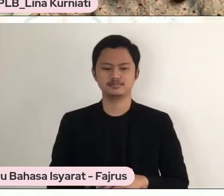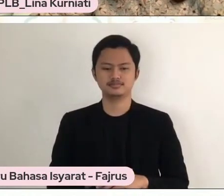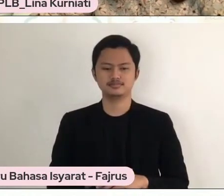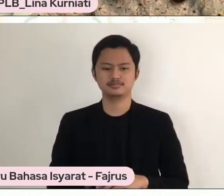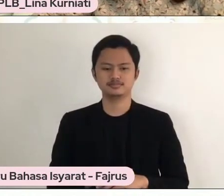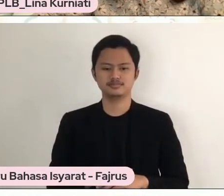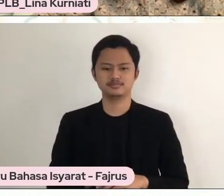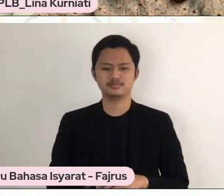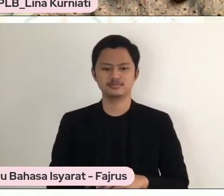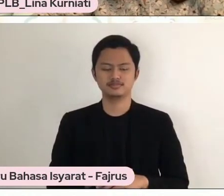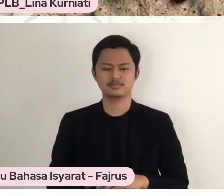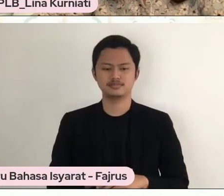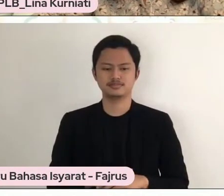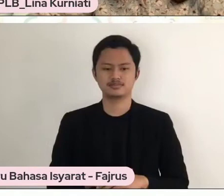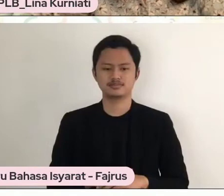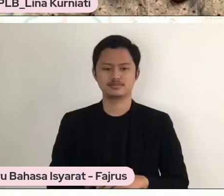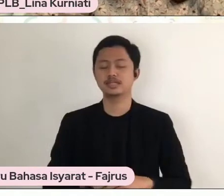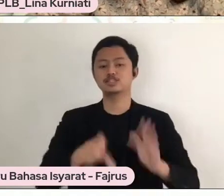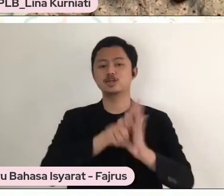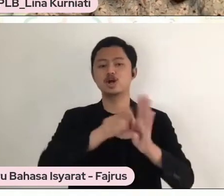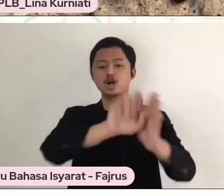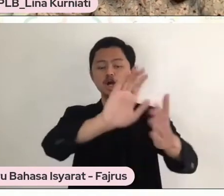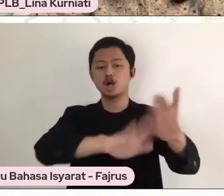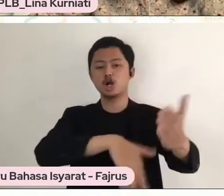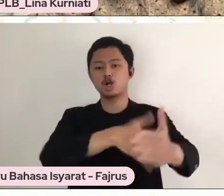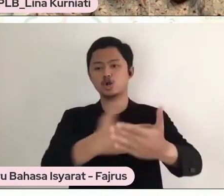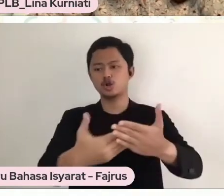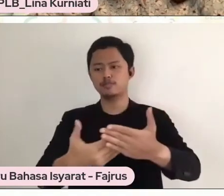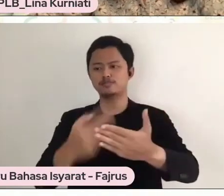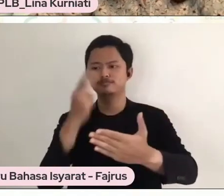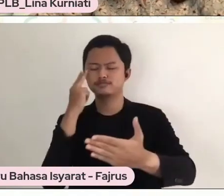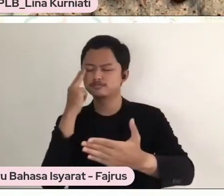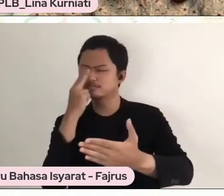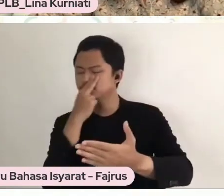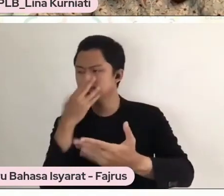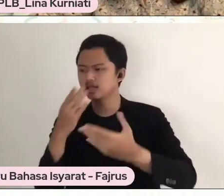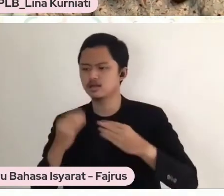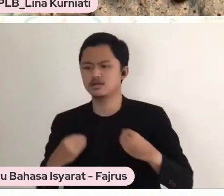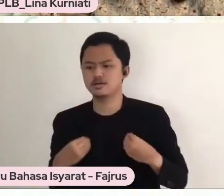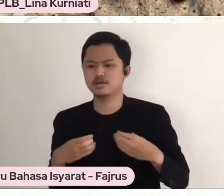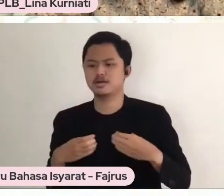expanded core curriculum for children with visual impairment and multiple disabilities.